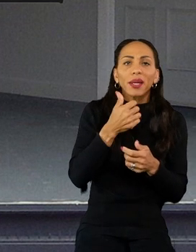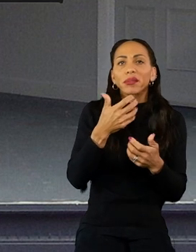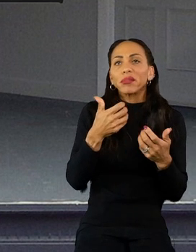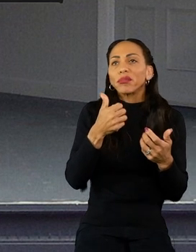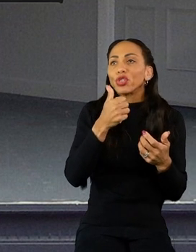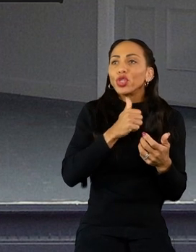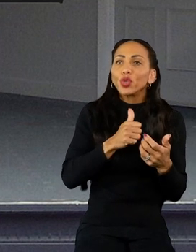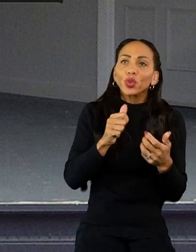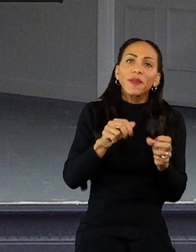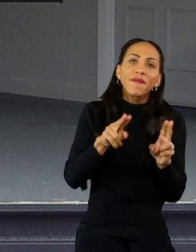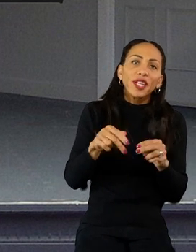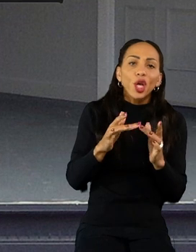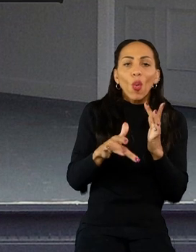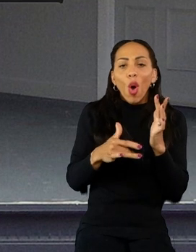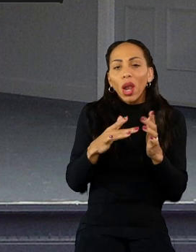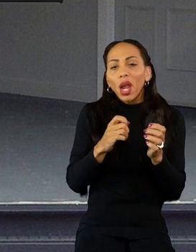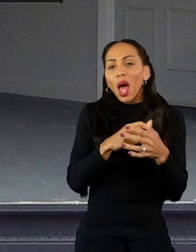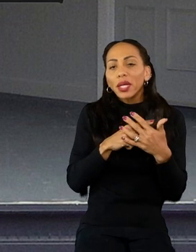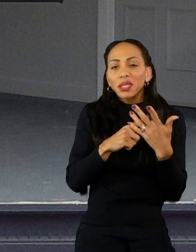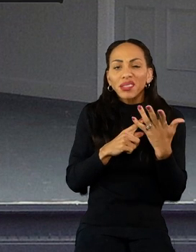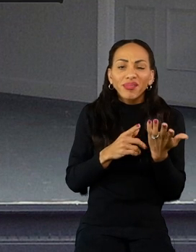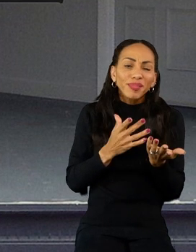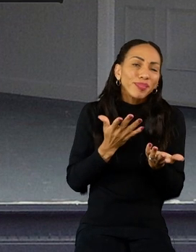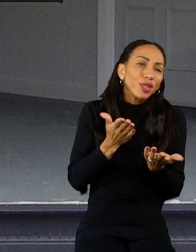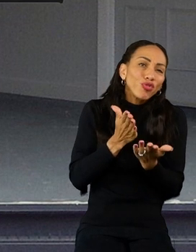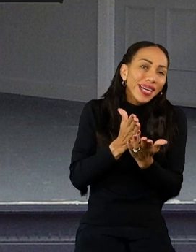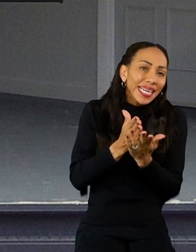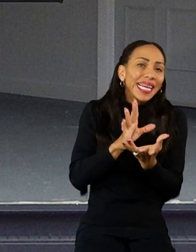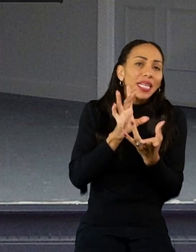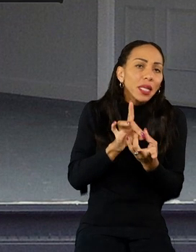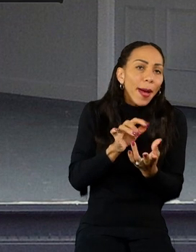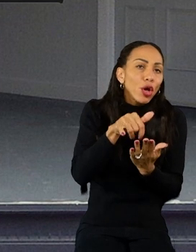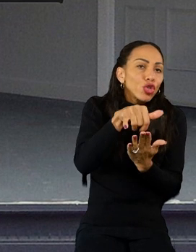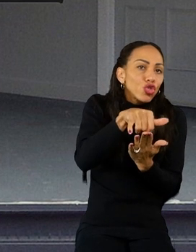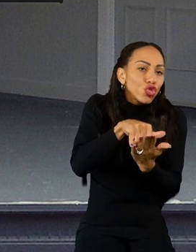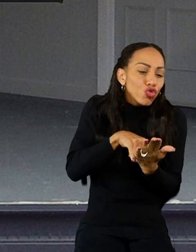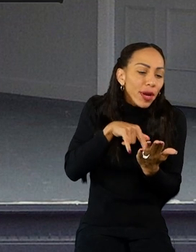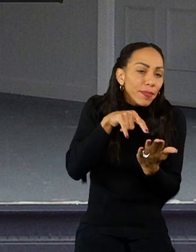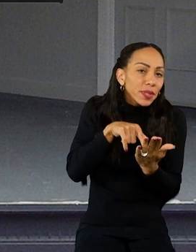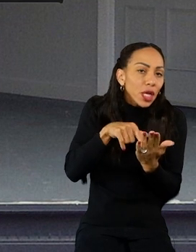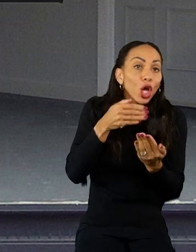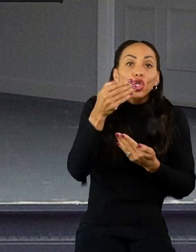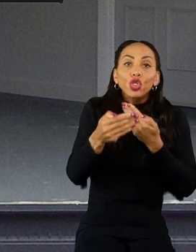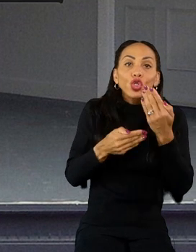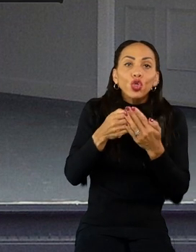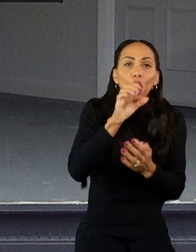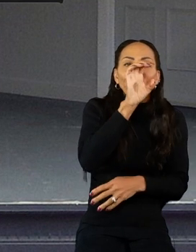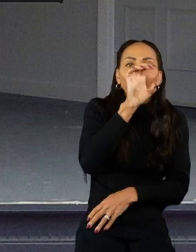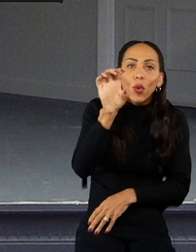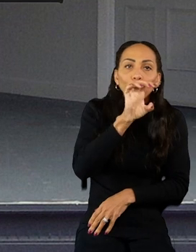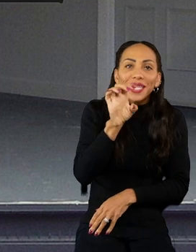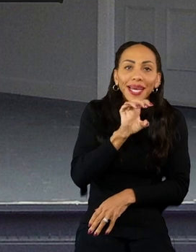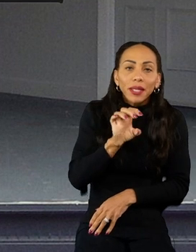some experience of using video online and those sorts of things are going to be helpful. But it's more about scripts, about